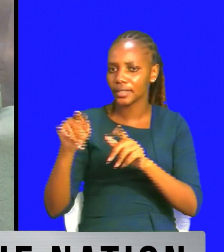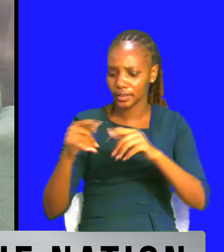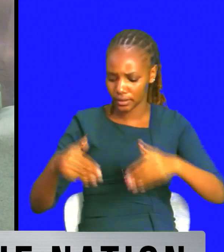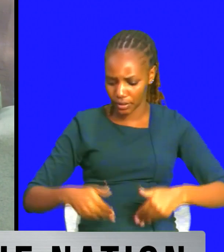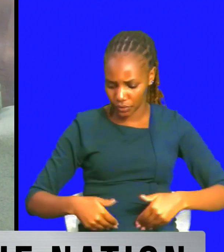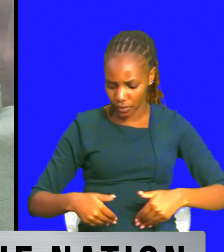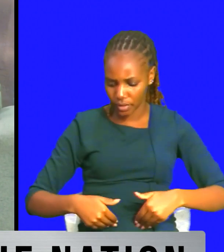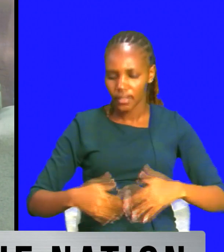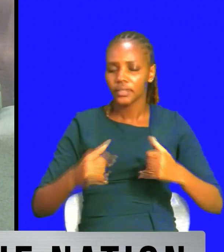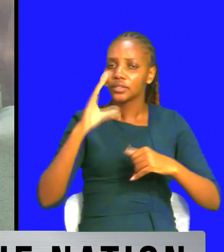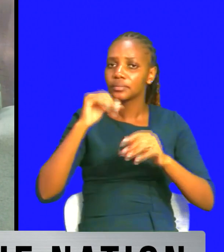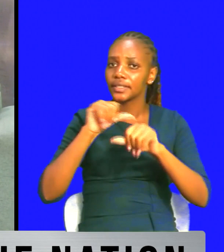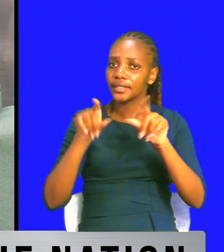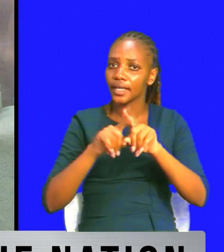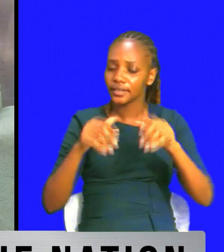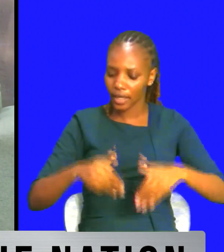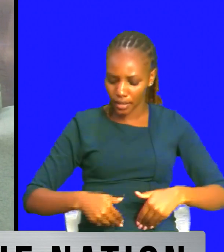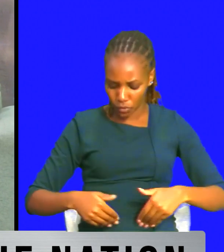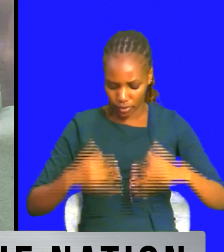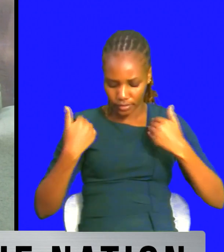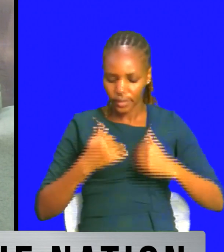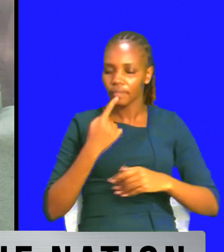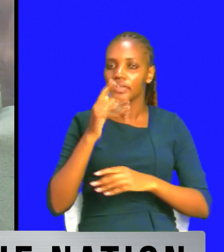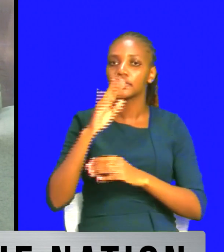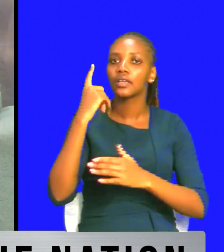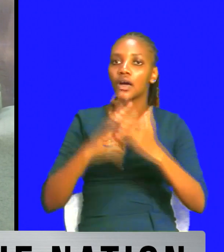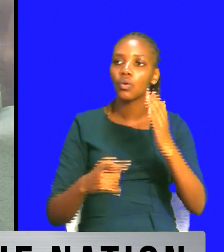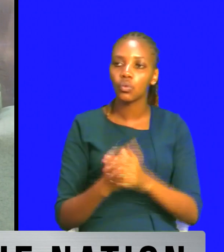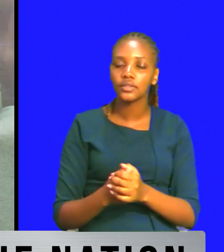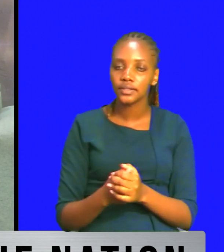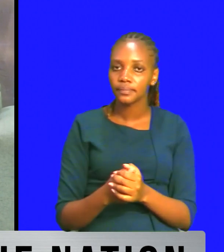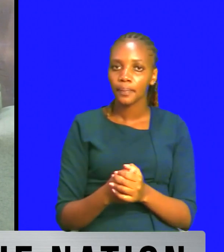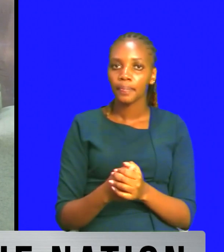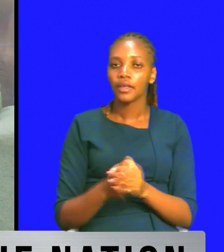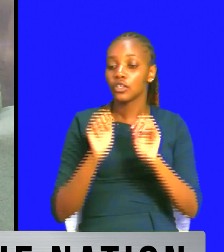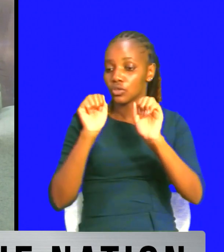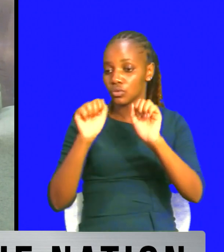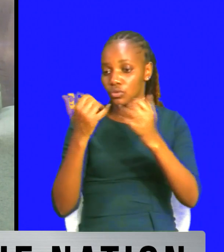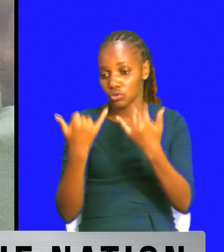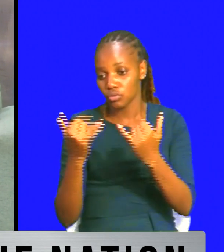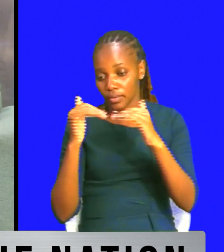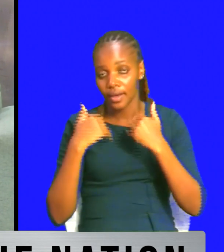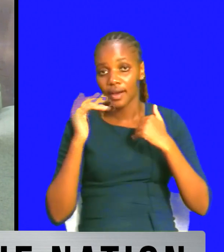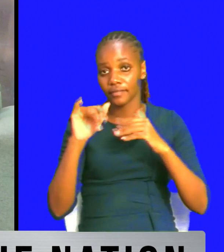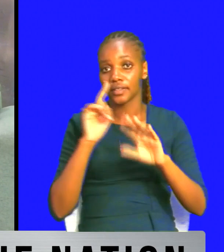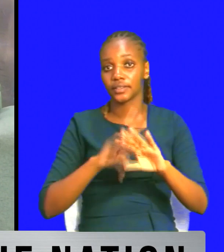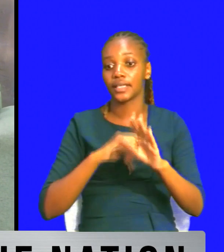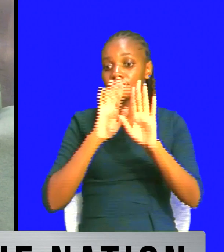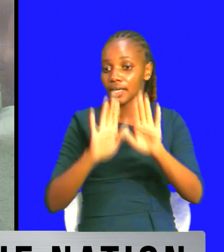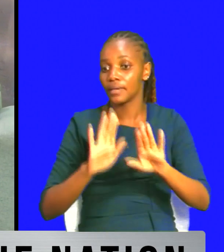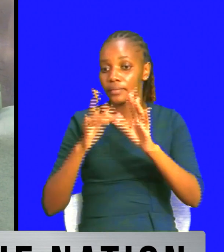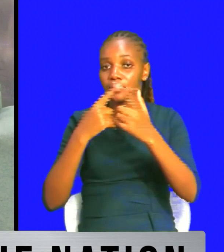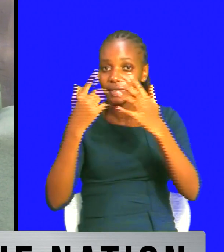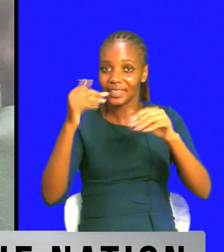is as a youth, I told her that you may have that during the campaigns, but now you're